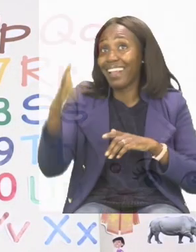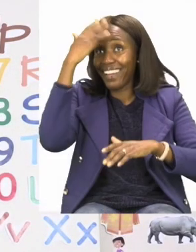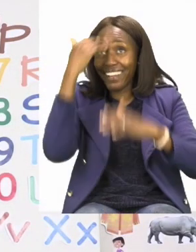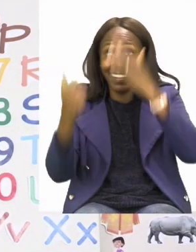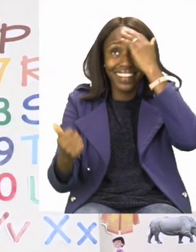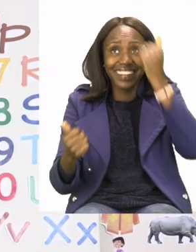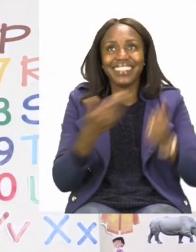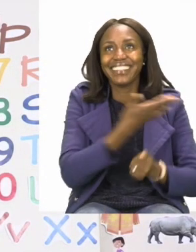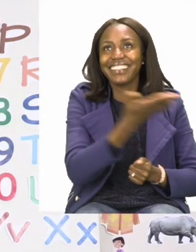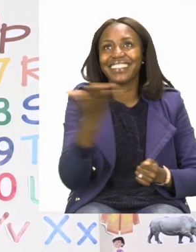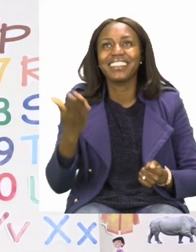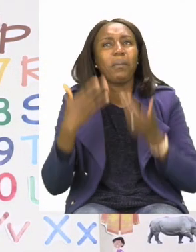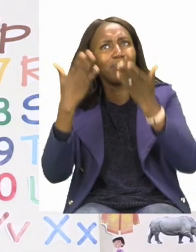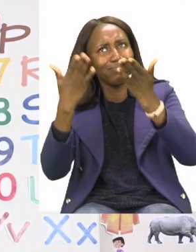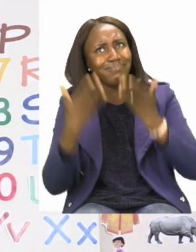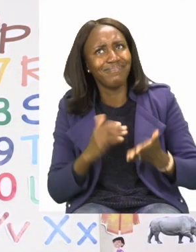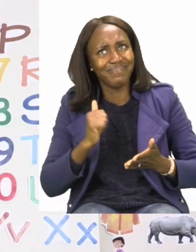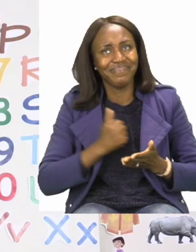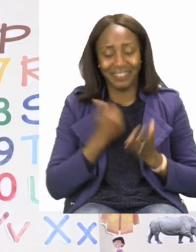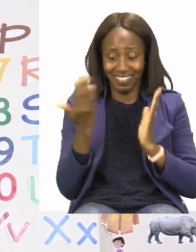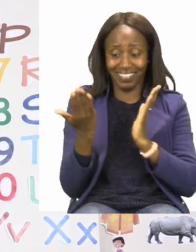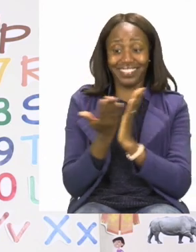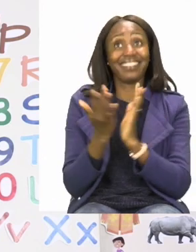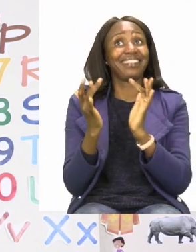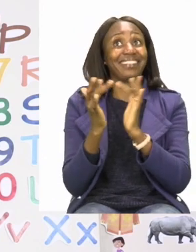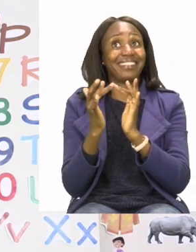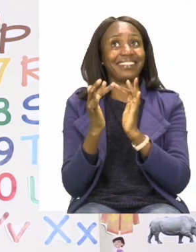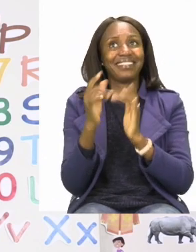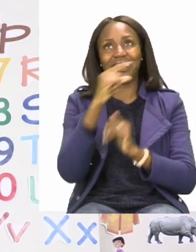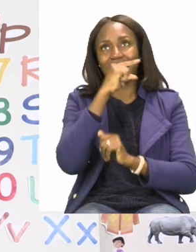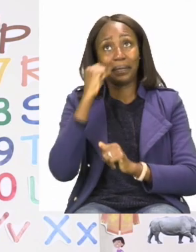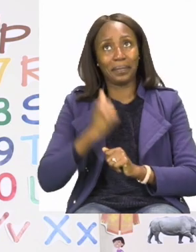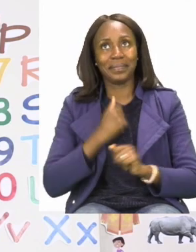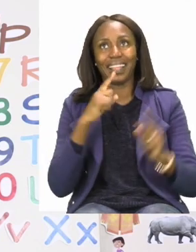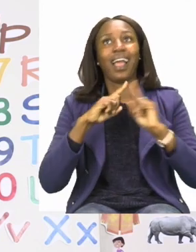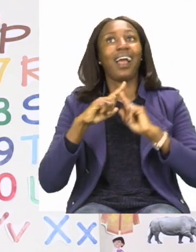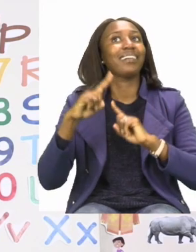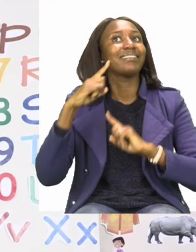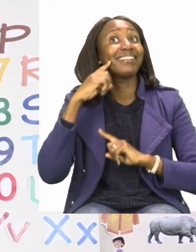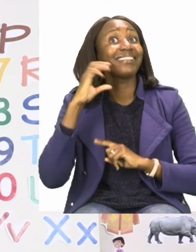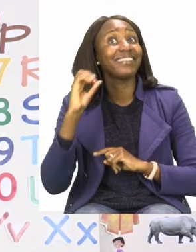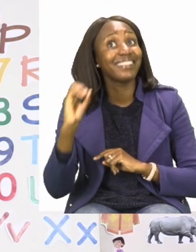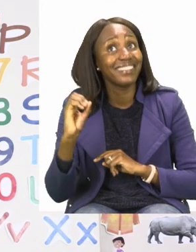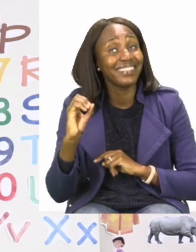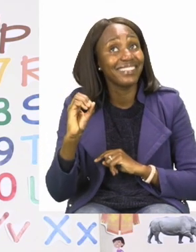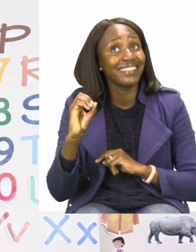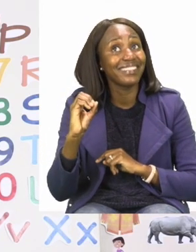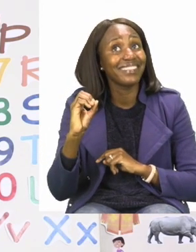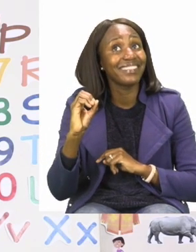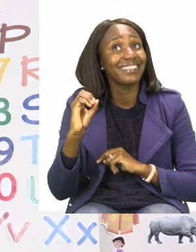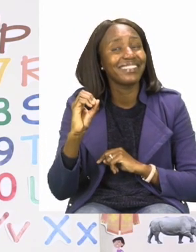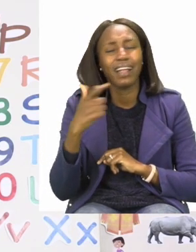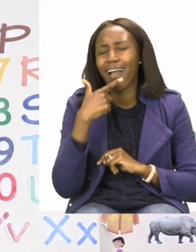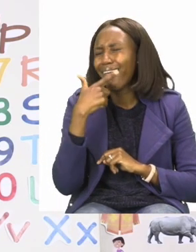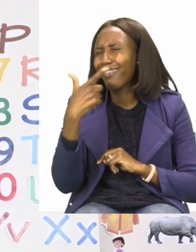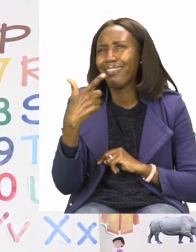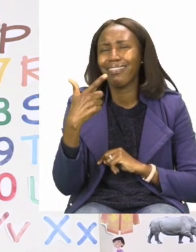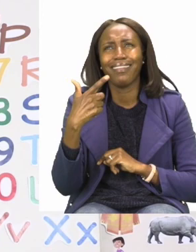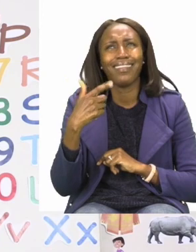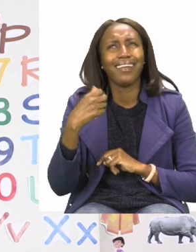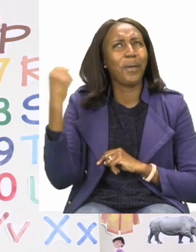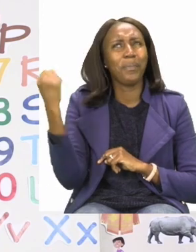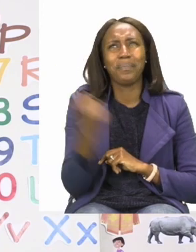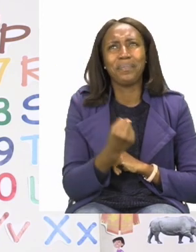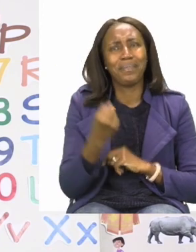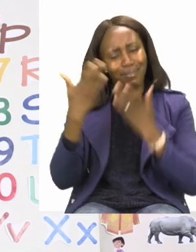Hello everyone and welcome to My Zone Online School. My name is Teacher Mutsa and thank you so